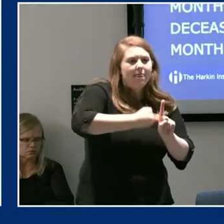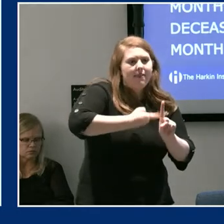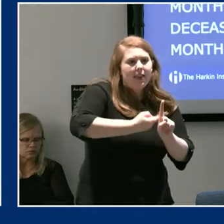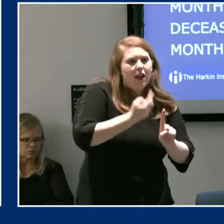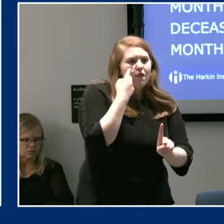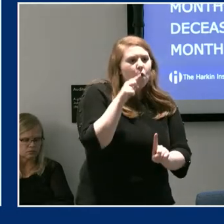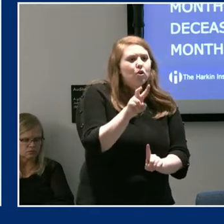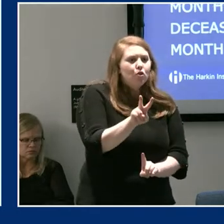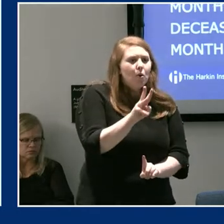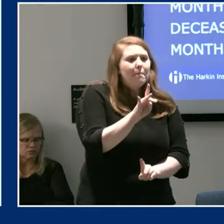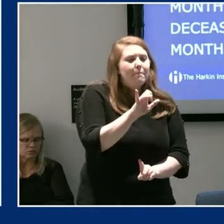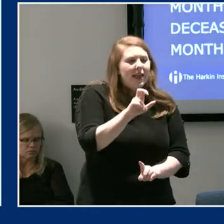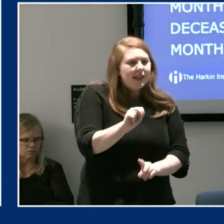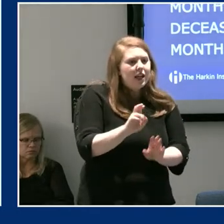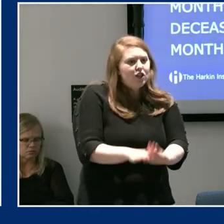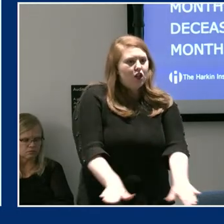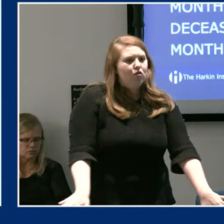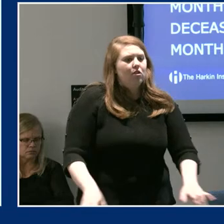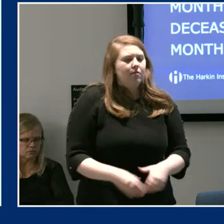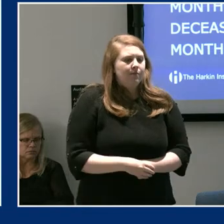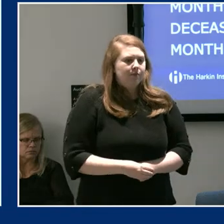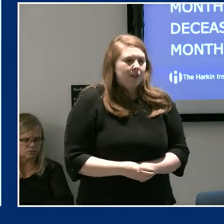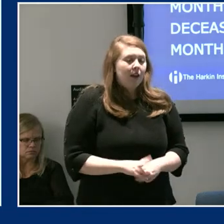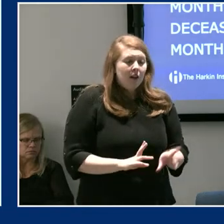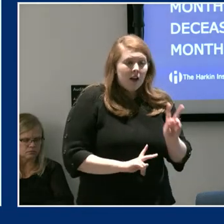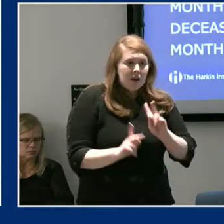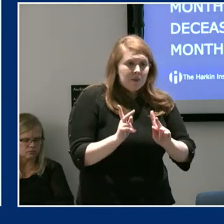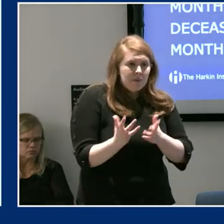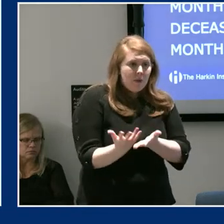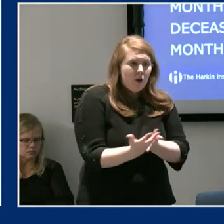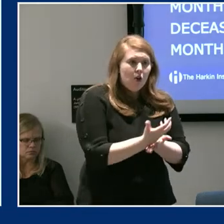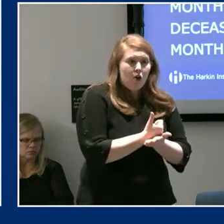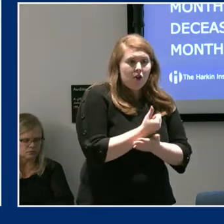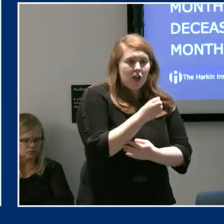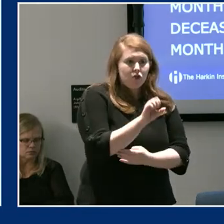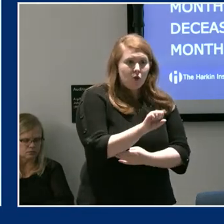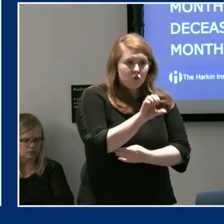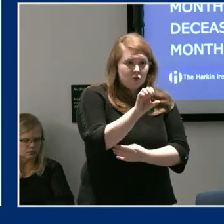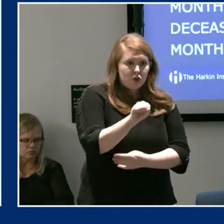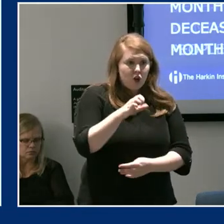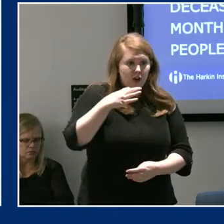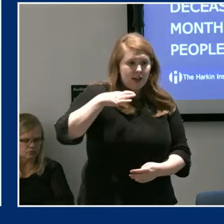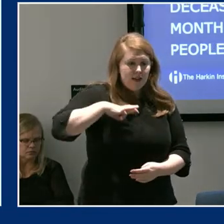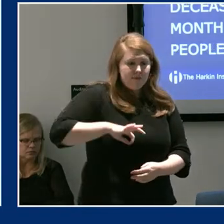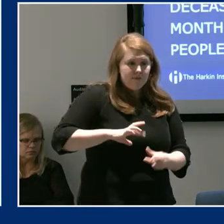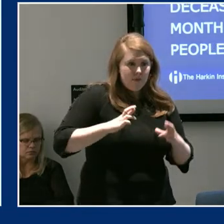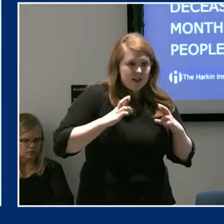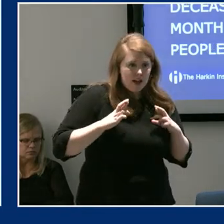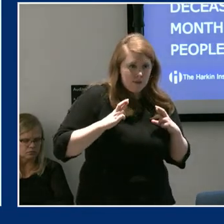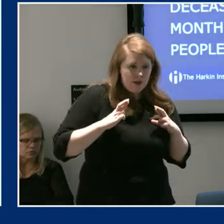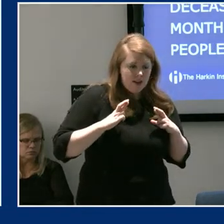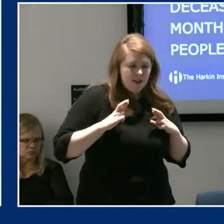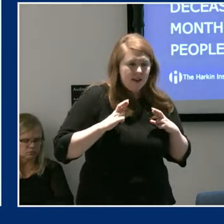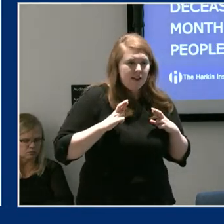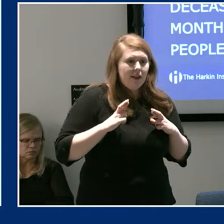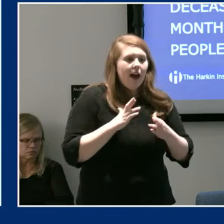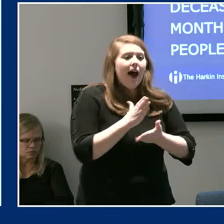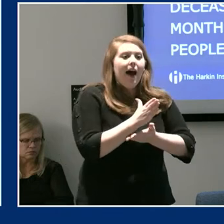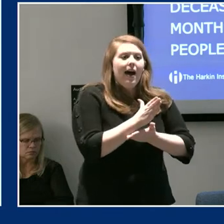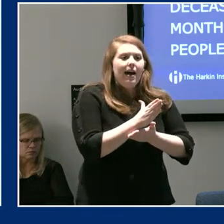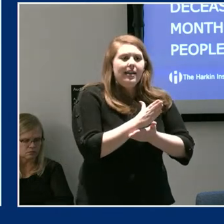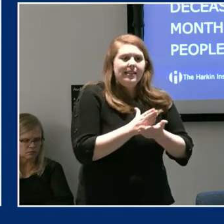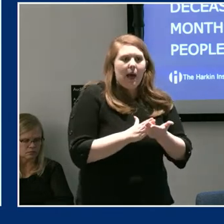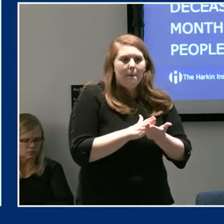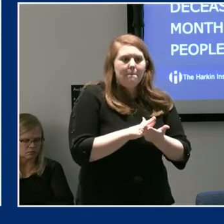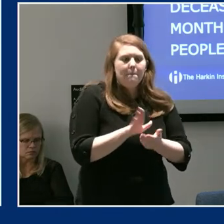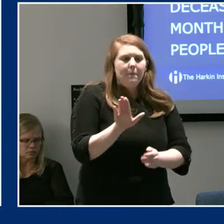children. For people receiving Social Security retirement benefits, some members of their families